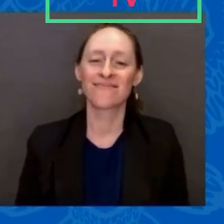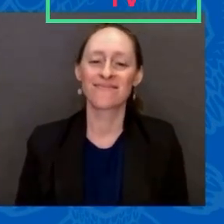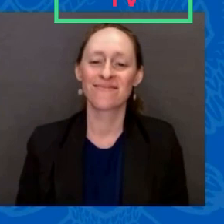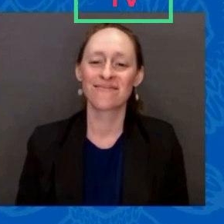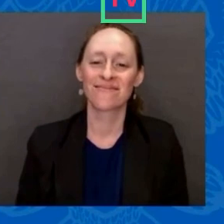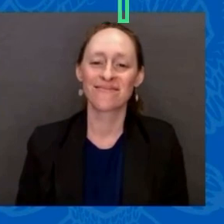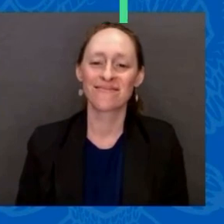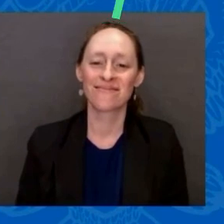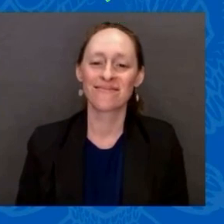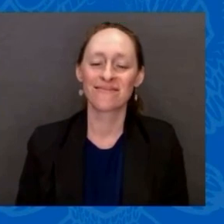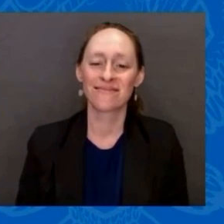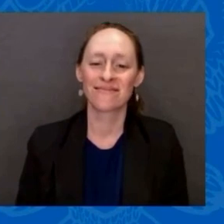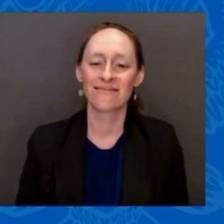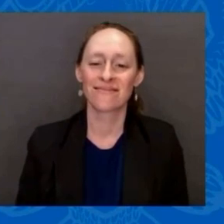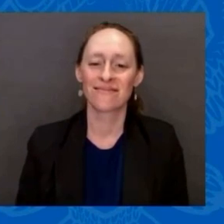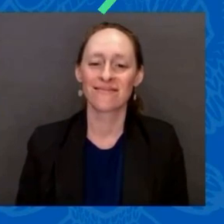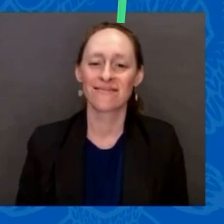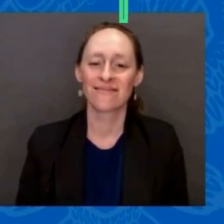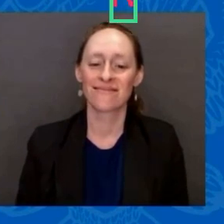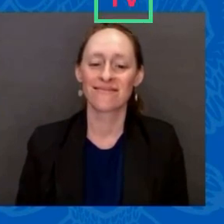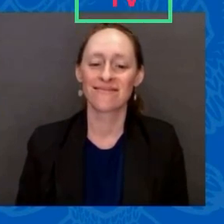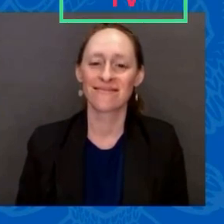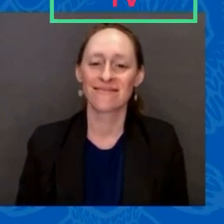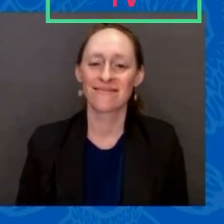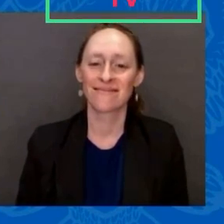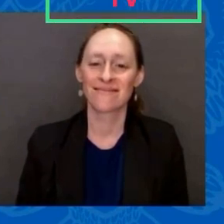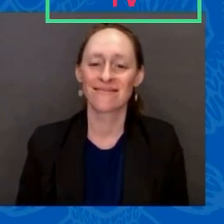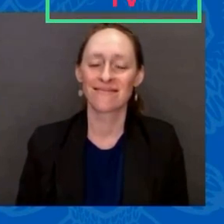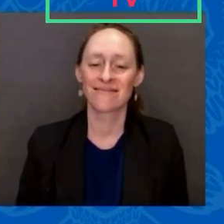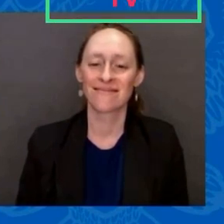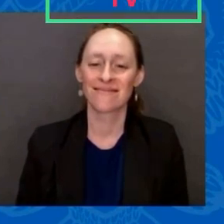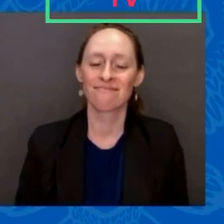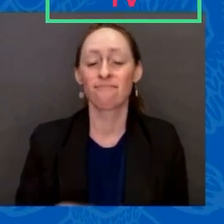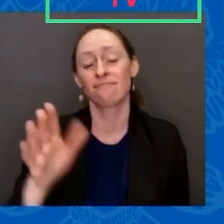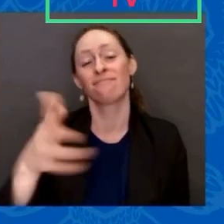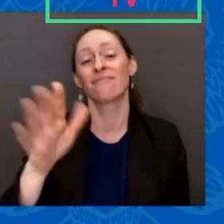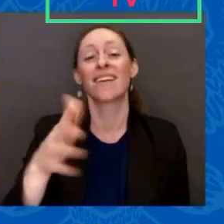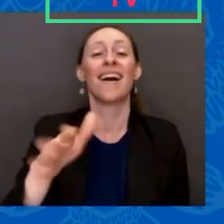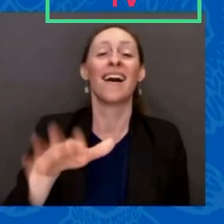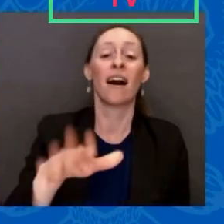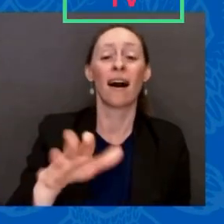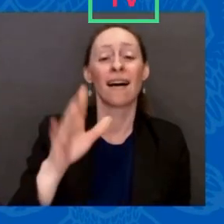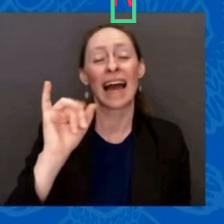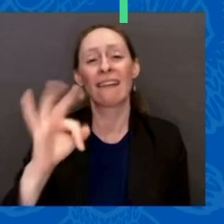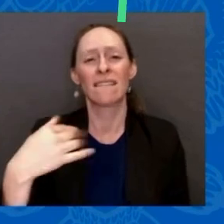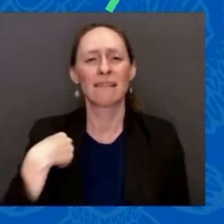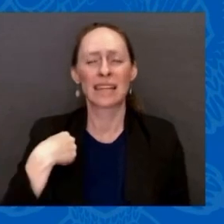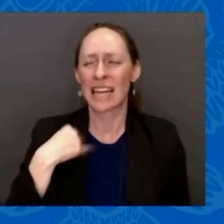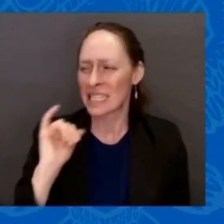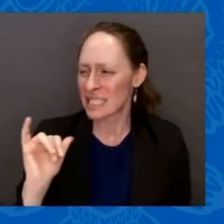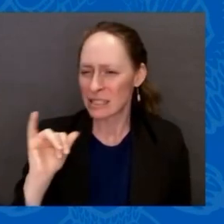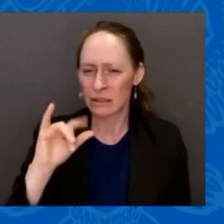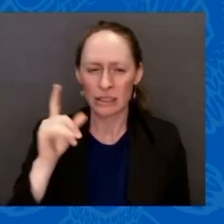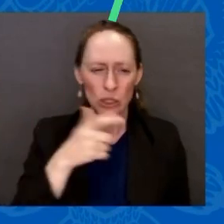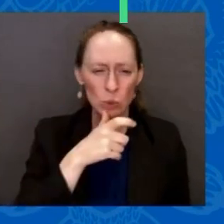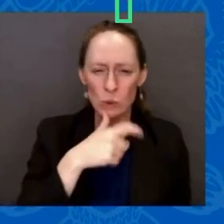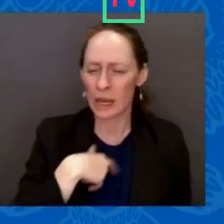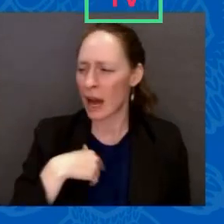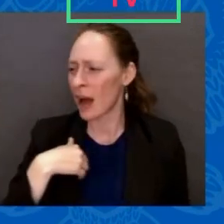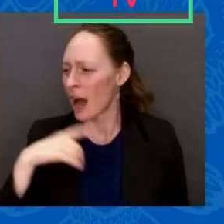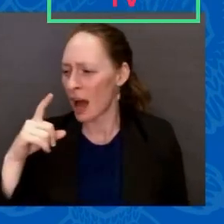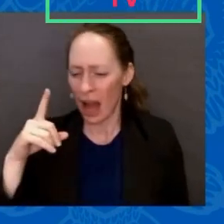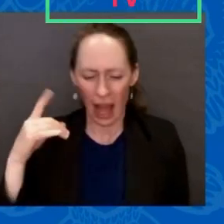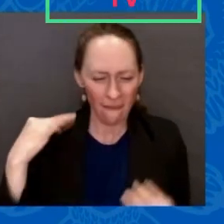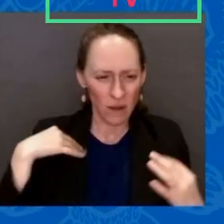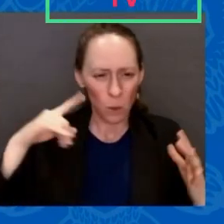for his advice. So thank you. And Representative Danny Davis. Danny, you've been a good friend for a long time.